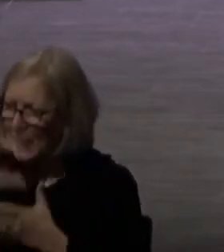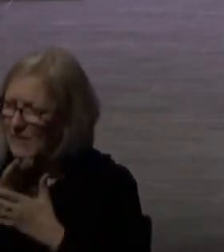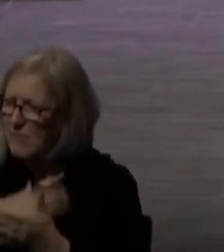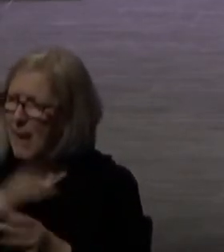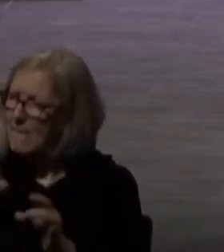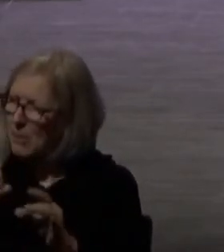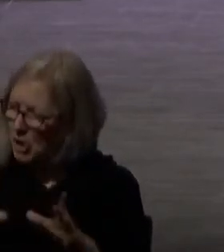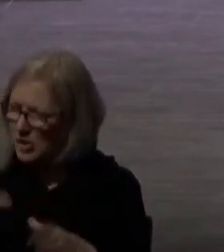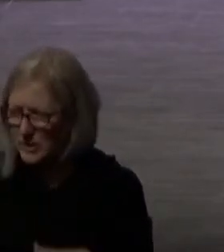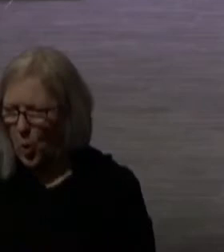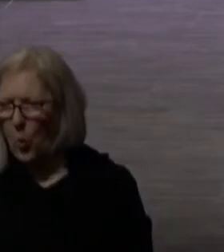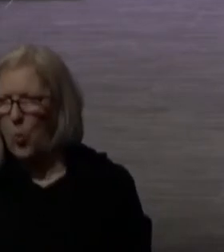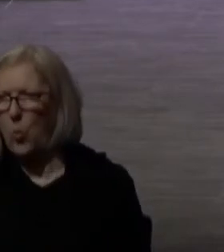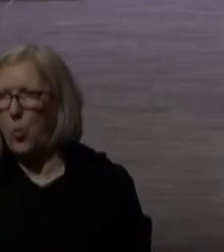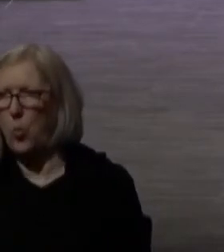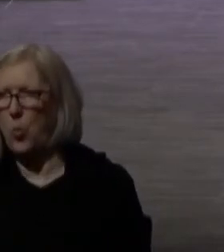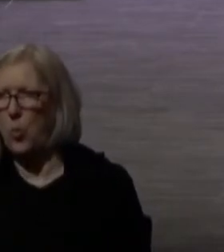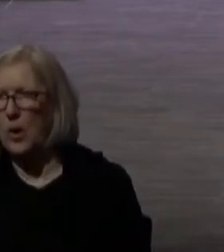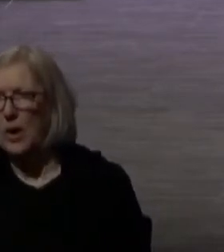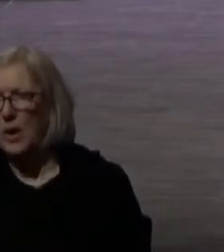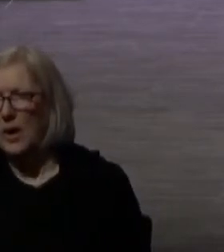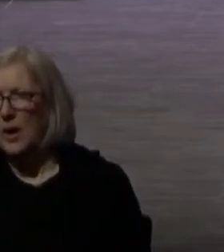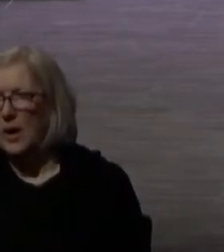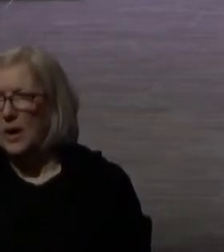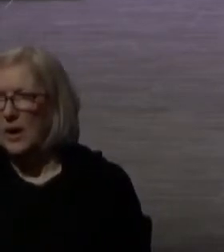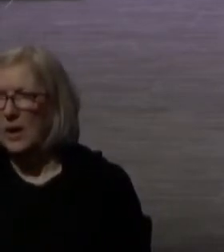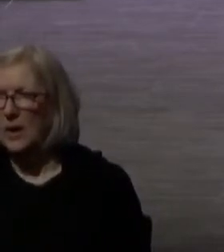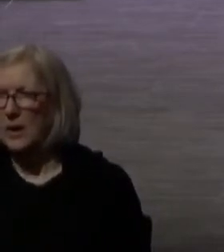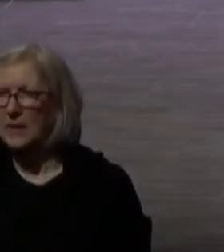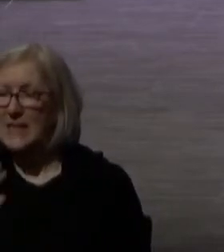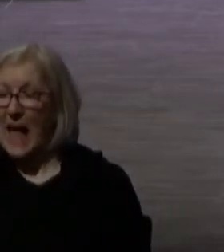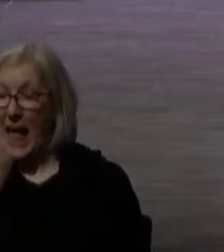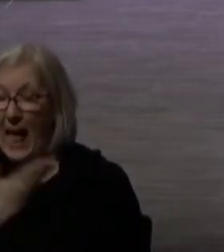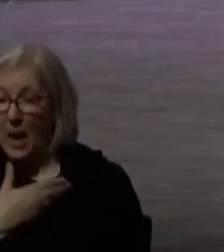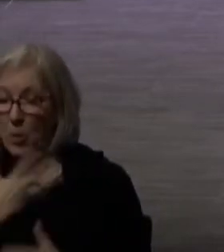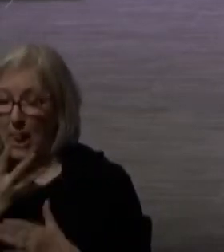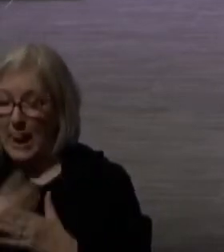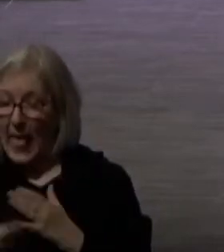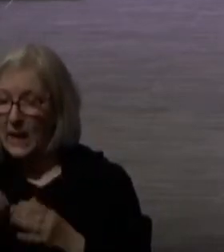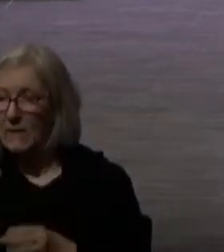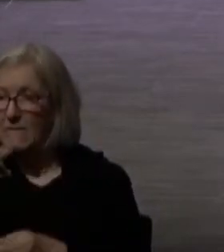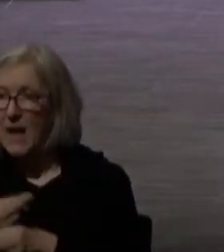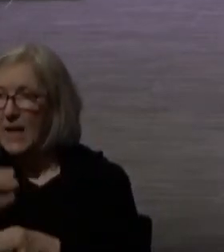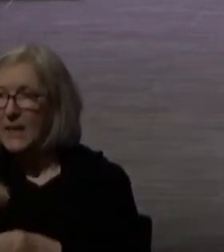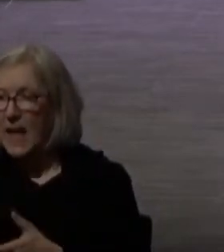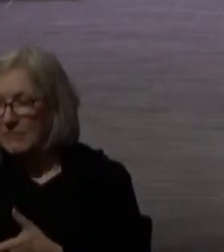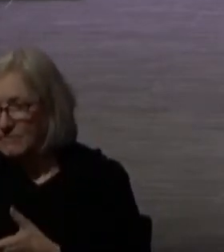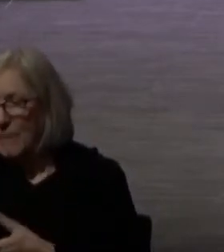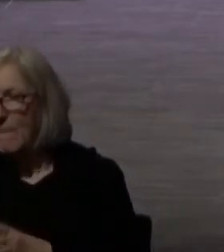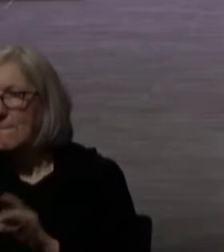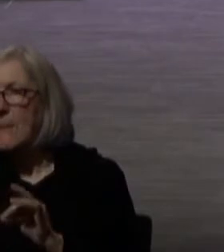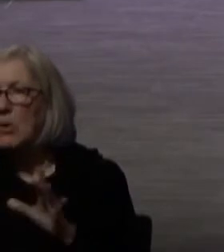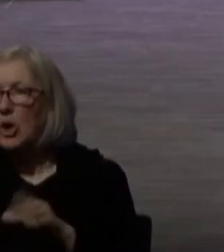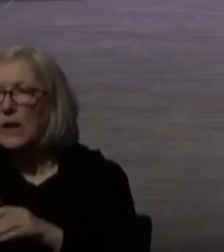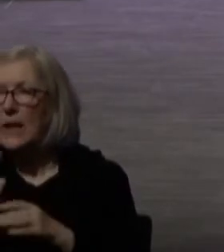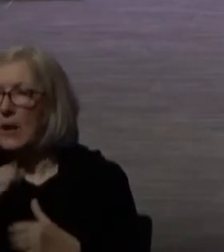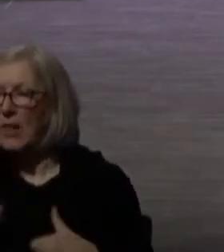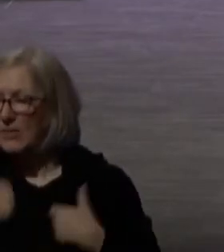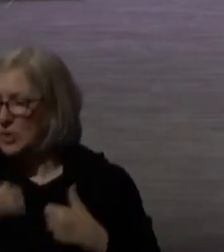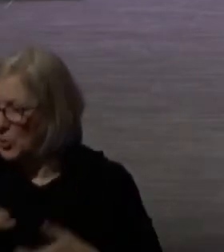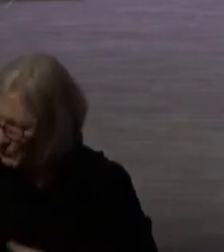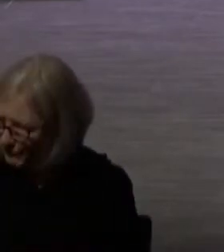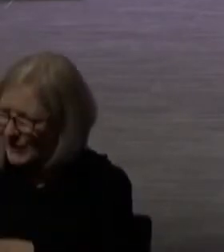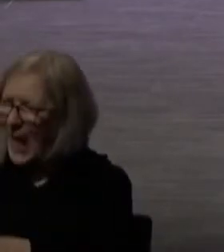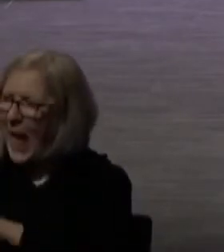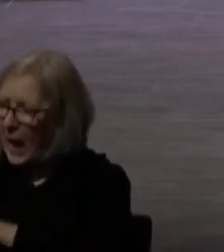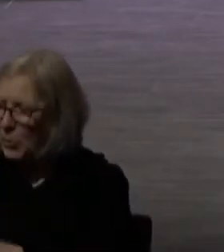that our lack of faith can dismiss a miracle in our lives? And so Jesus has them leave the house. He